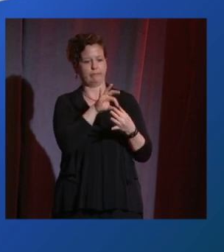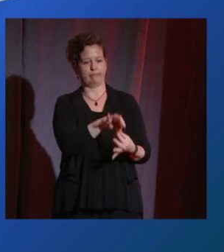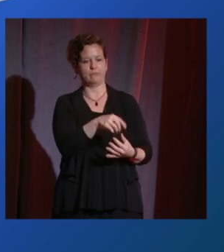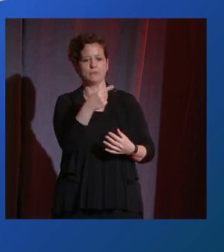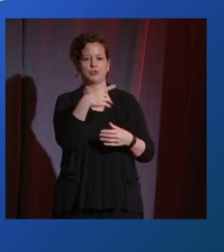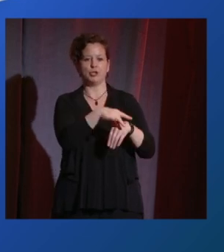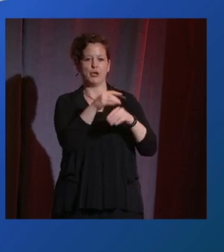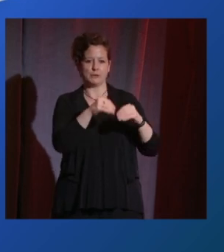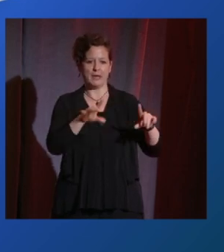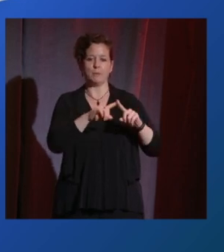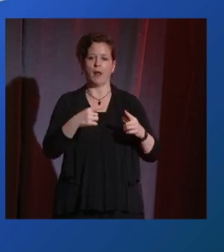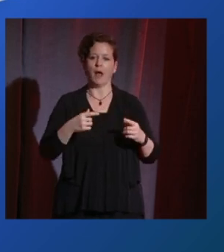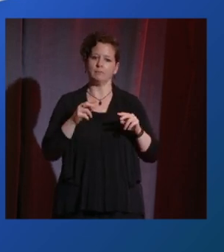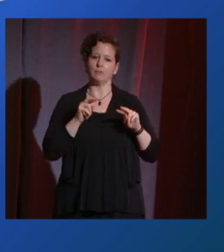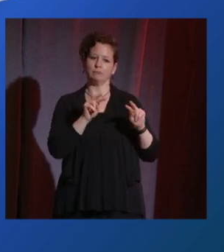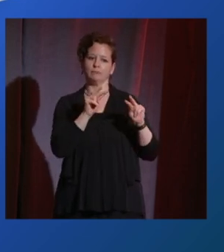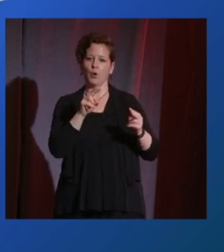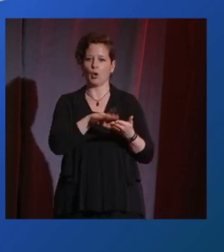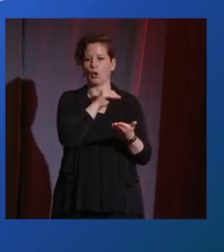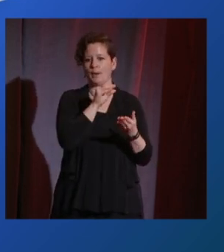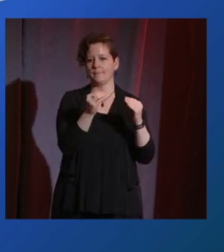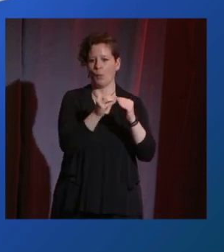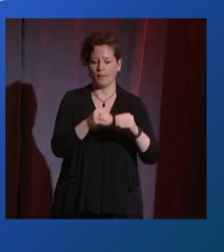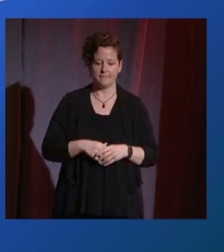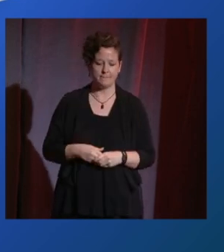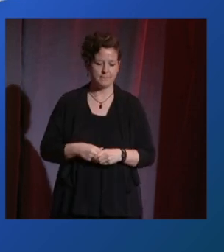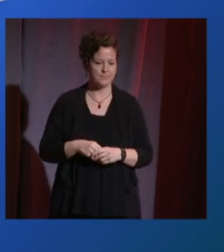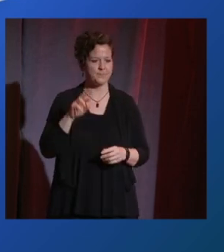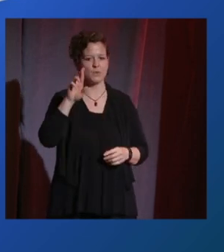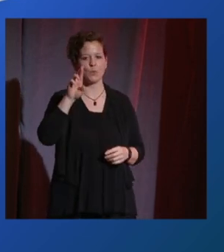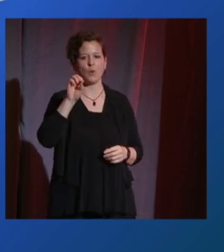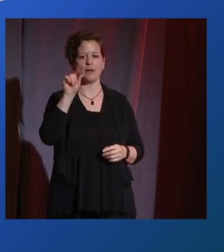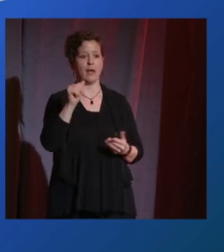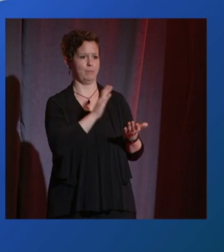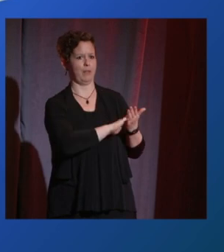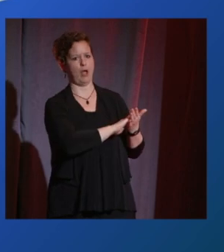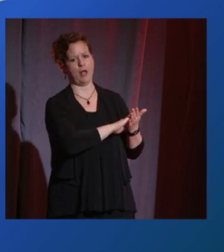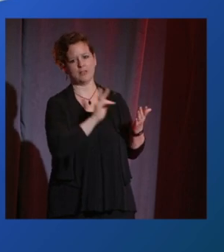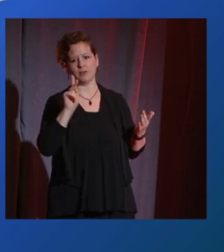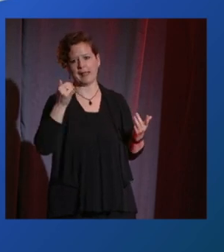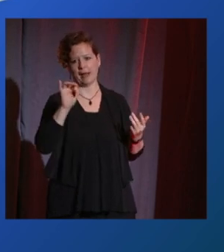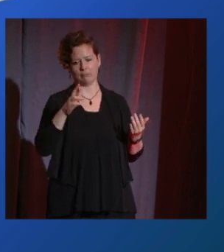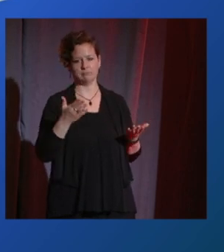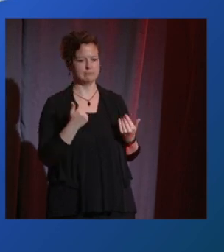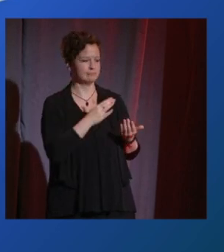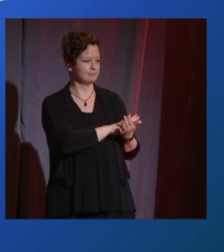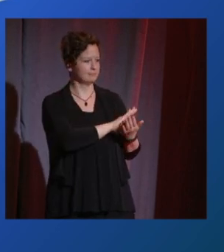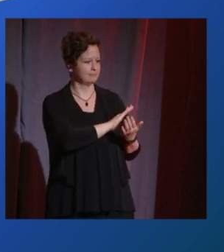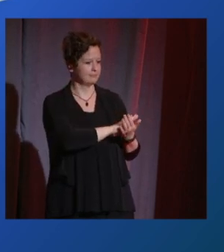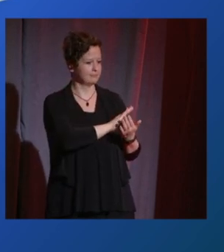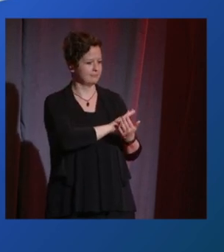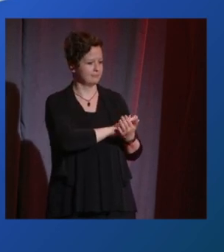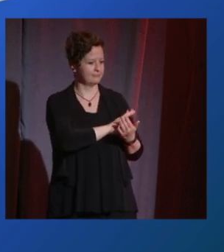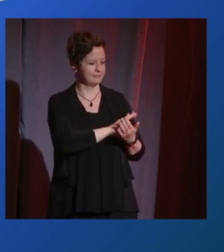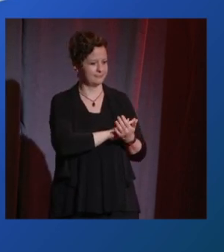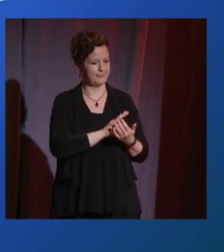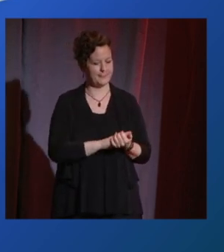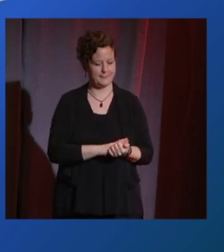it well I am thrilled that you are a part of our community yes give him an Applause yes